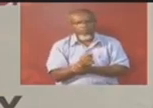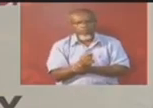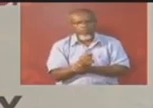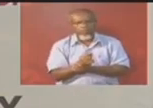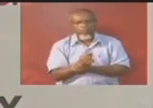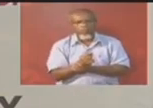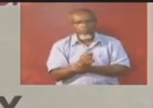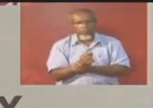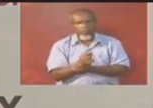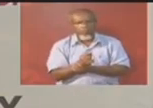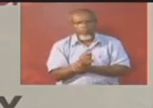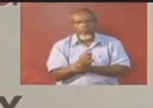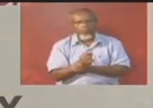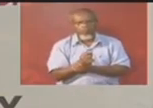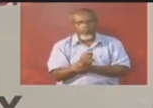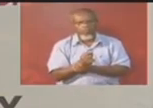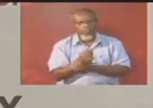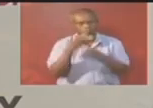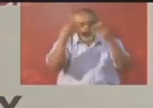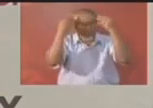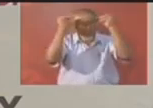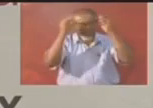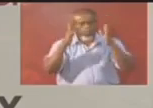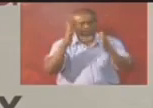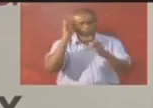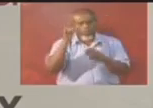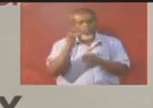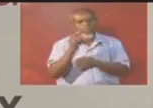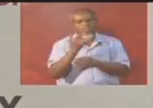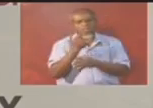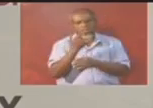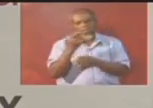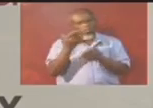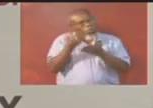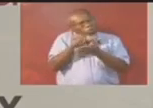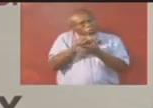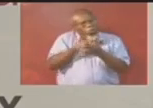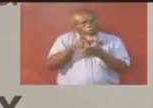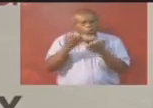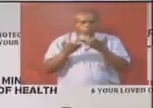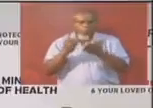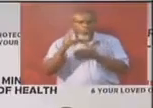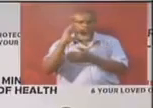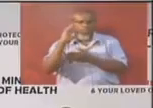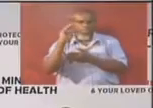then that announcement will be made either by the minister himself or by the chief medical officer.